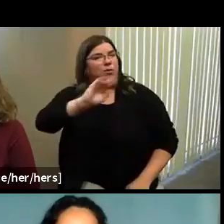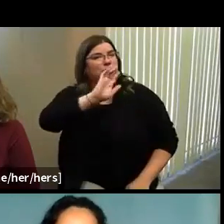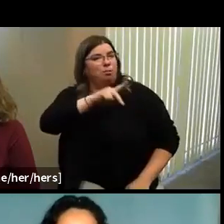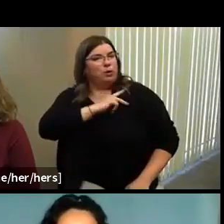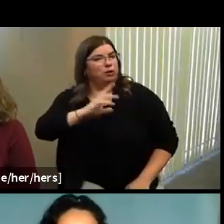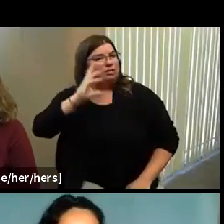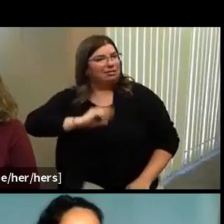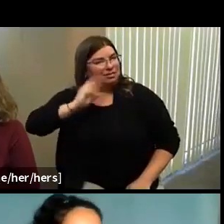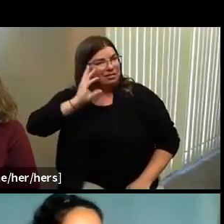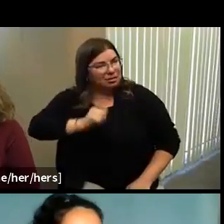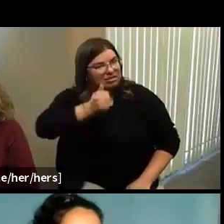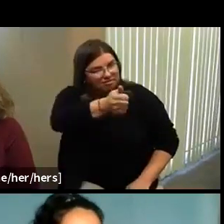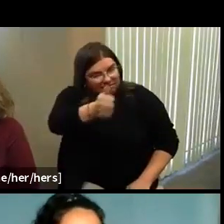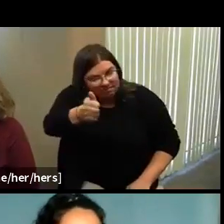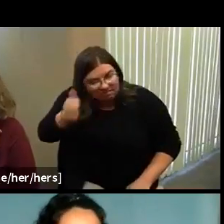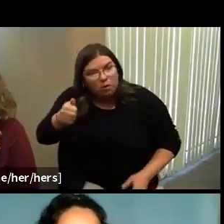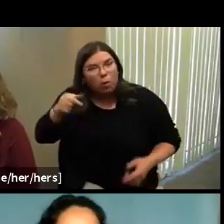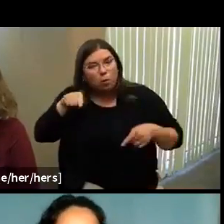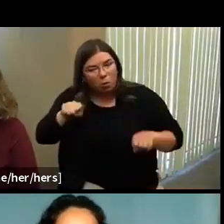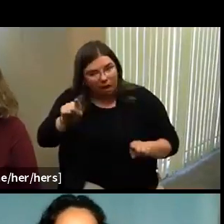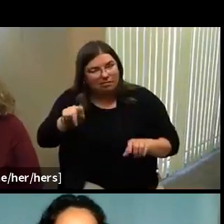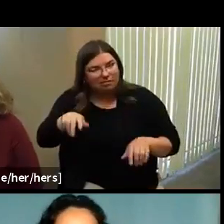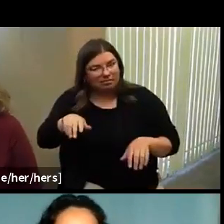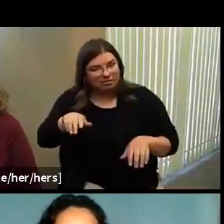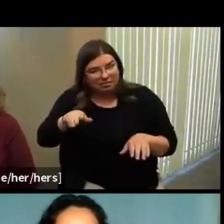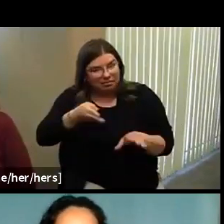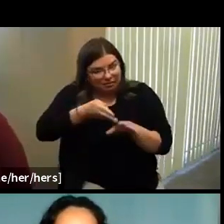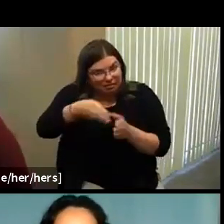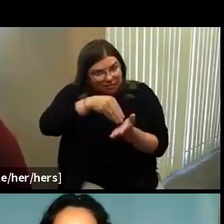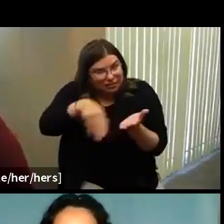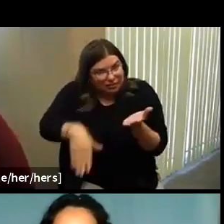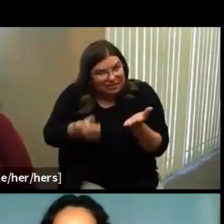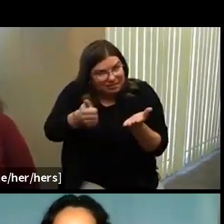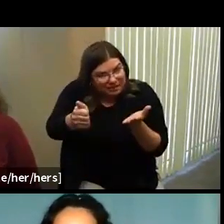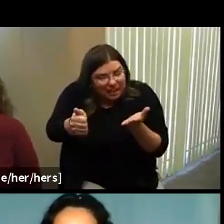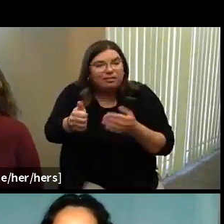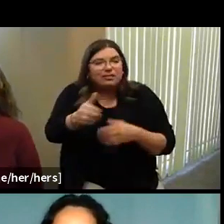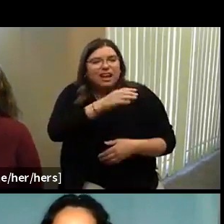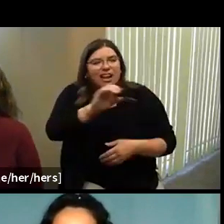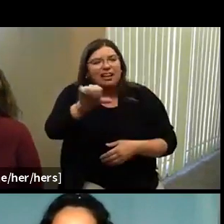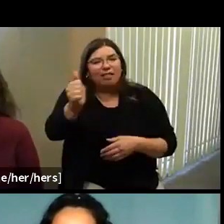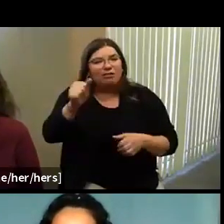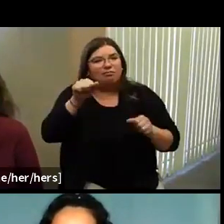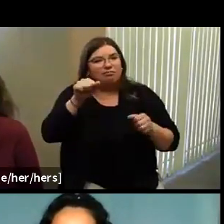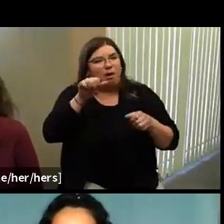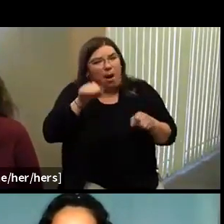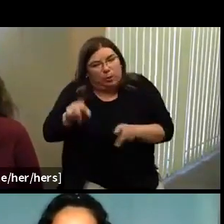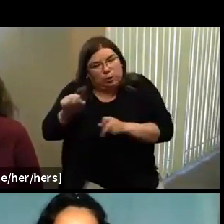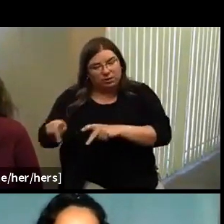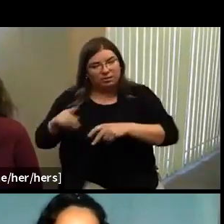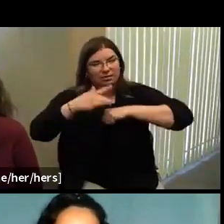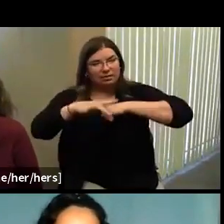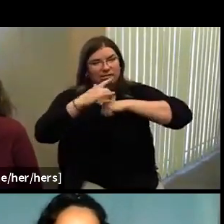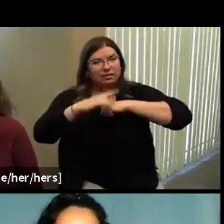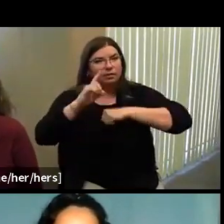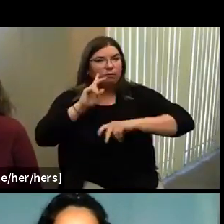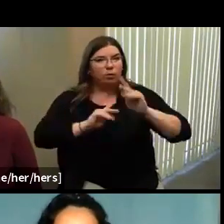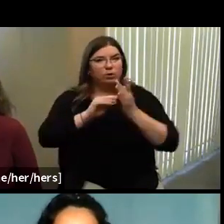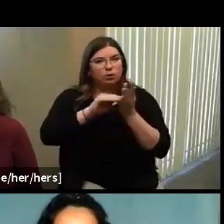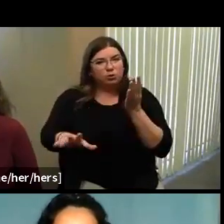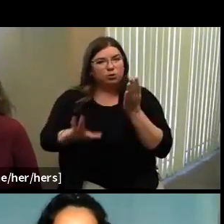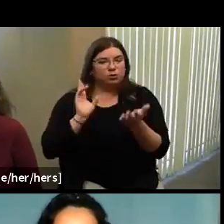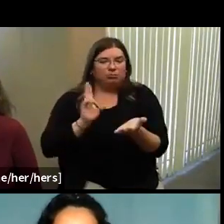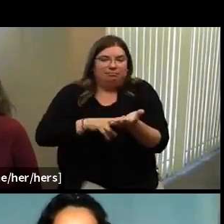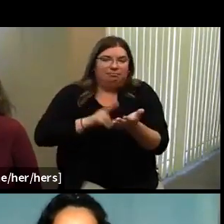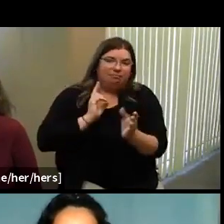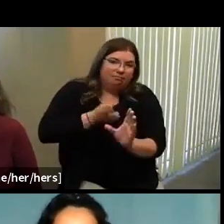experiences while in this major and other opportunities available for students that do go through American Sign Language.